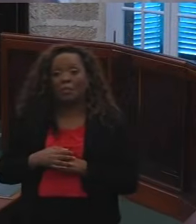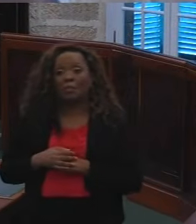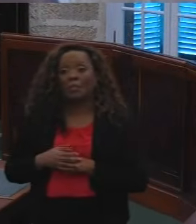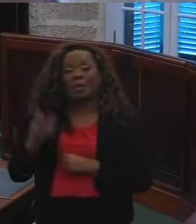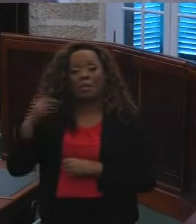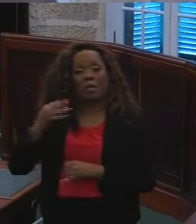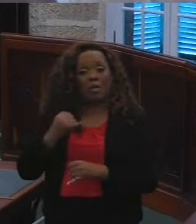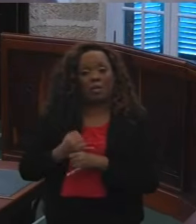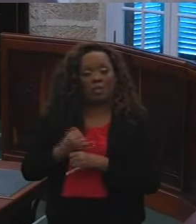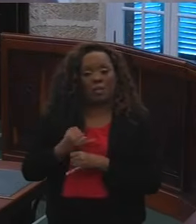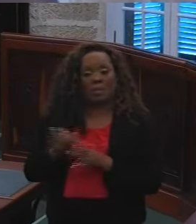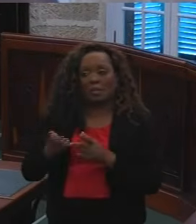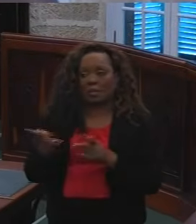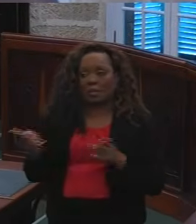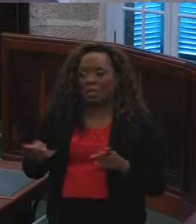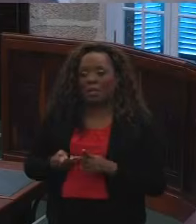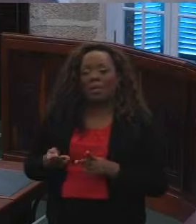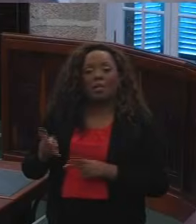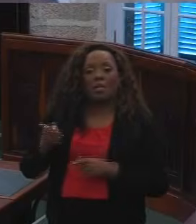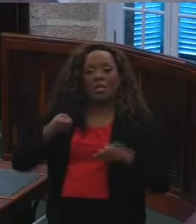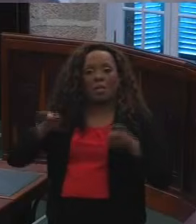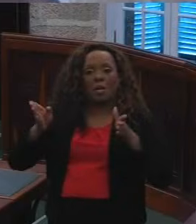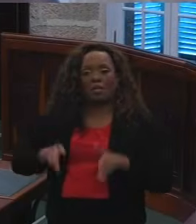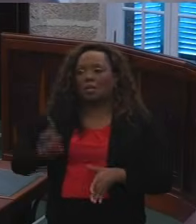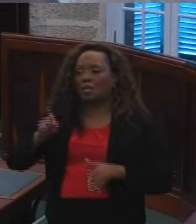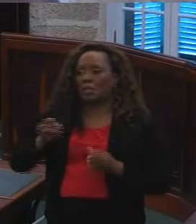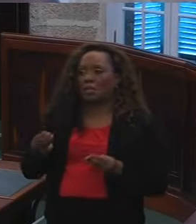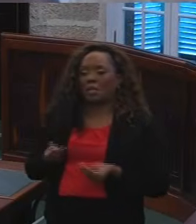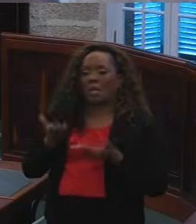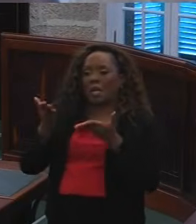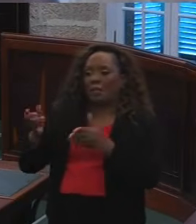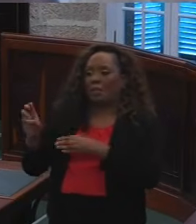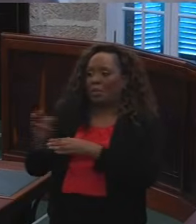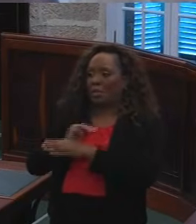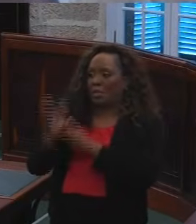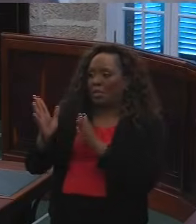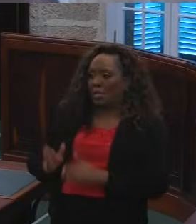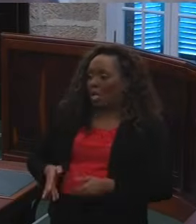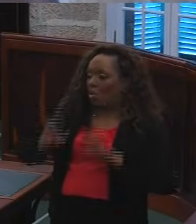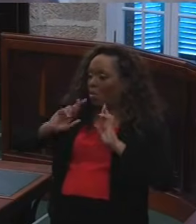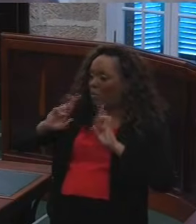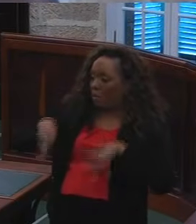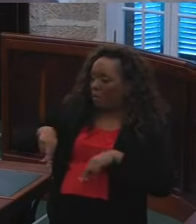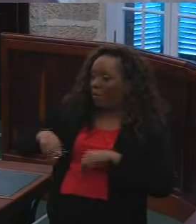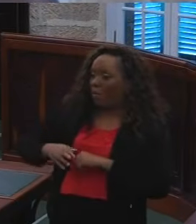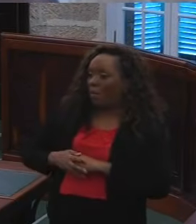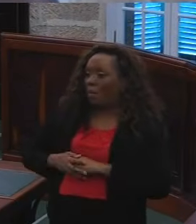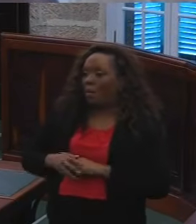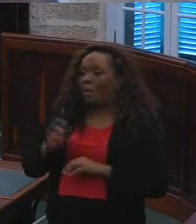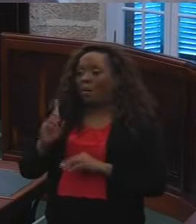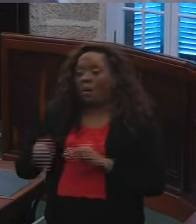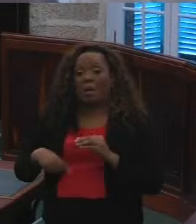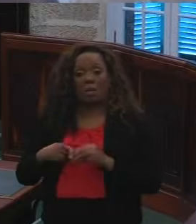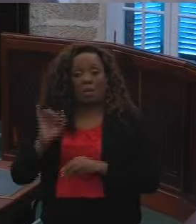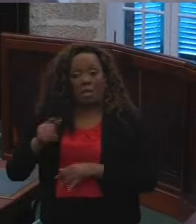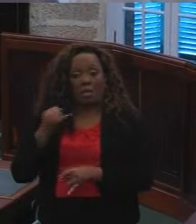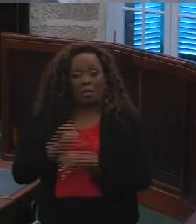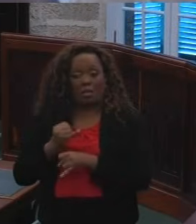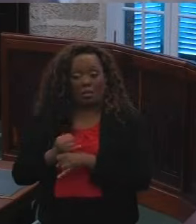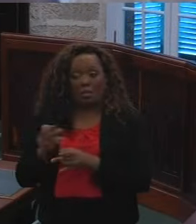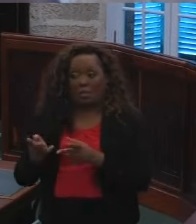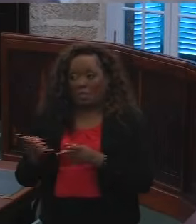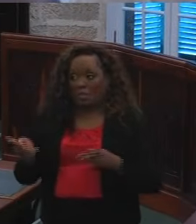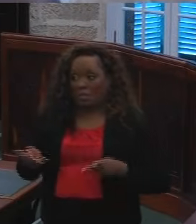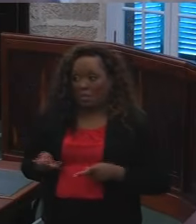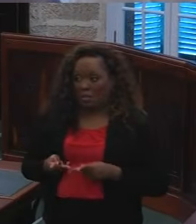residential facility, submit to the Minister a report on the complaints of the residential facility.